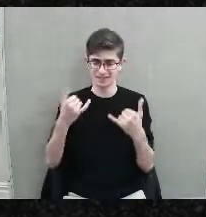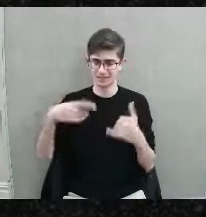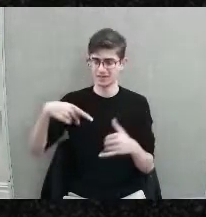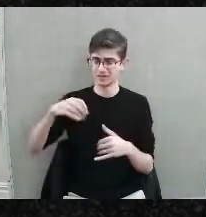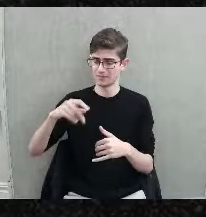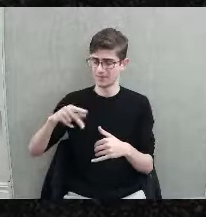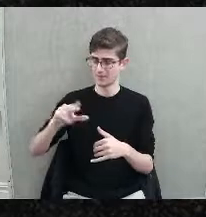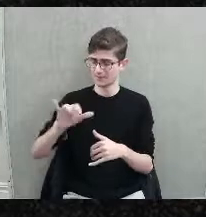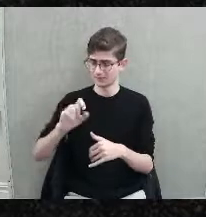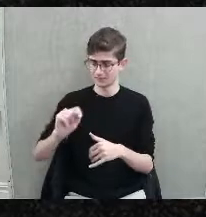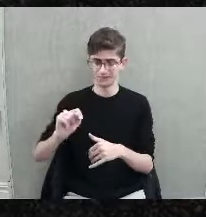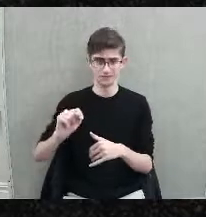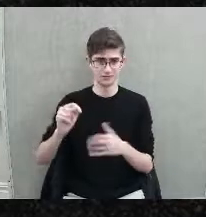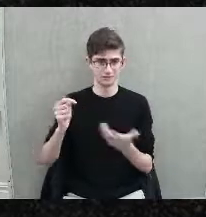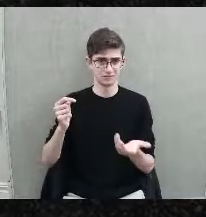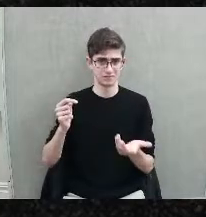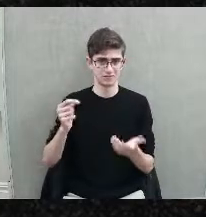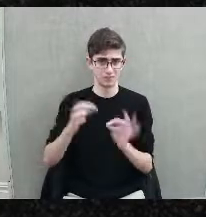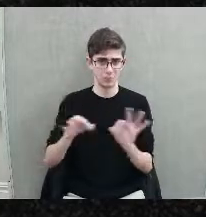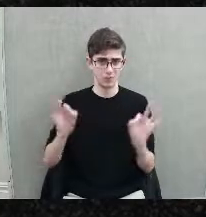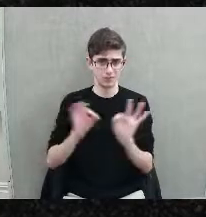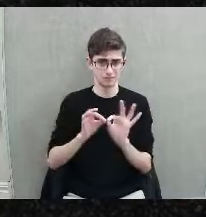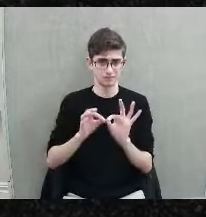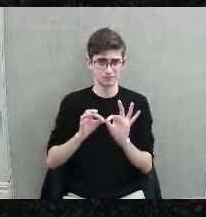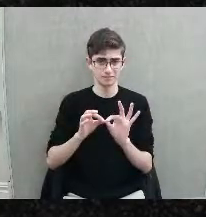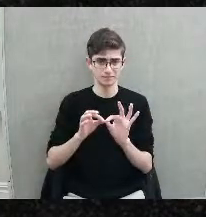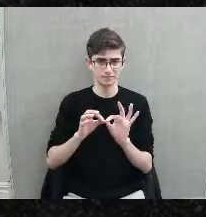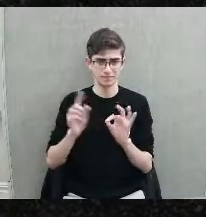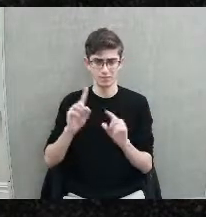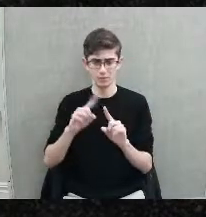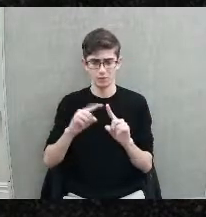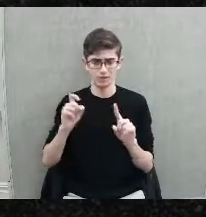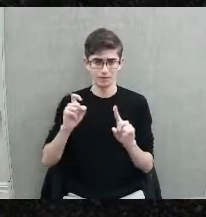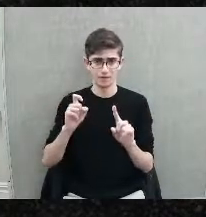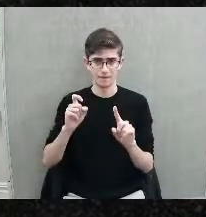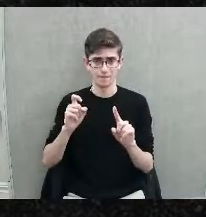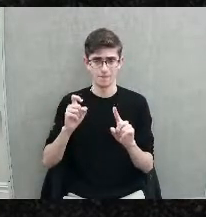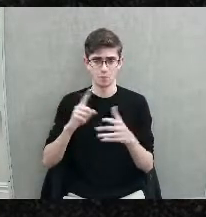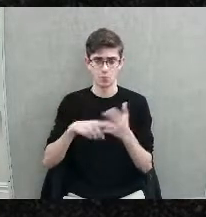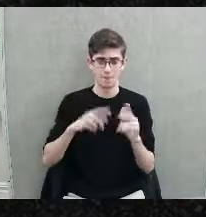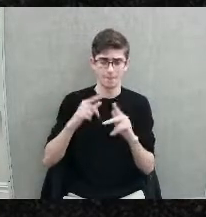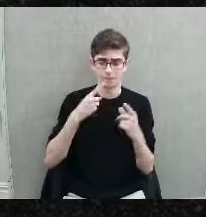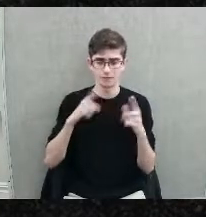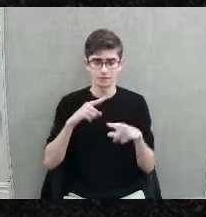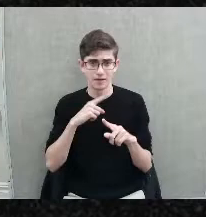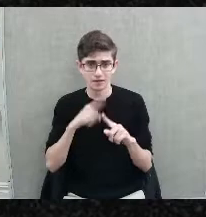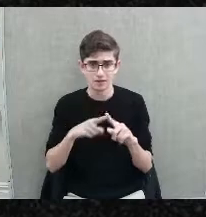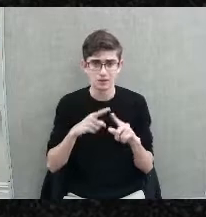authoritarian formations in terms of where they've come from and what people are responding to. And,